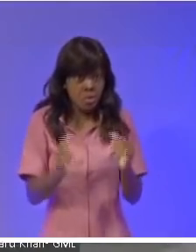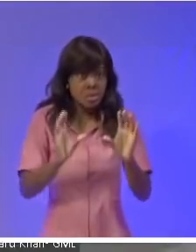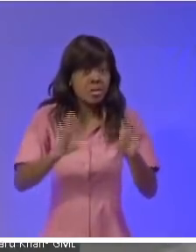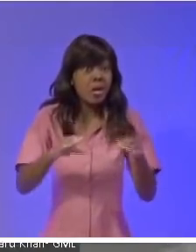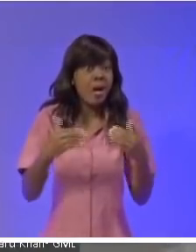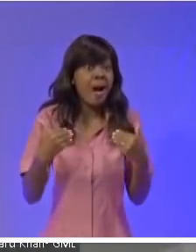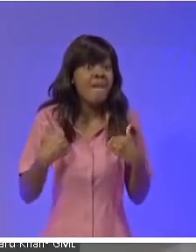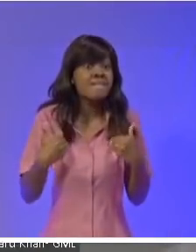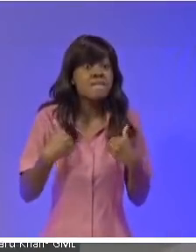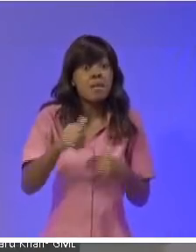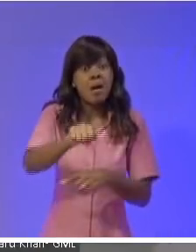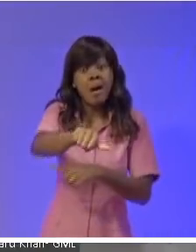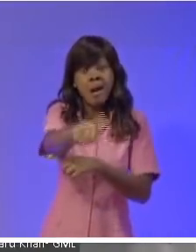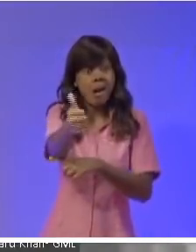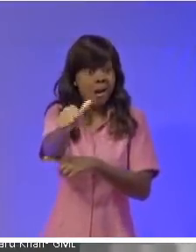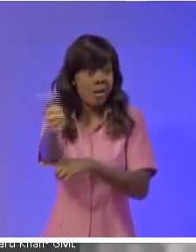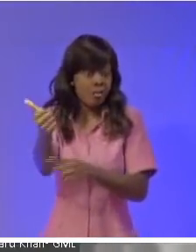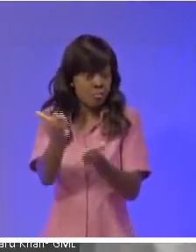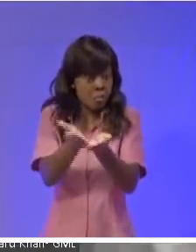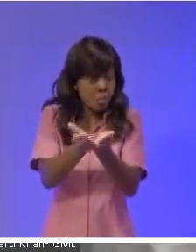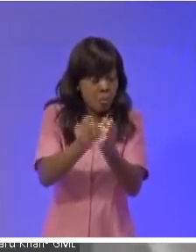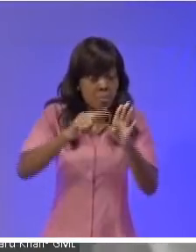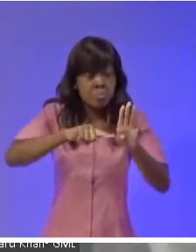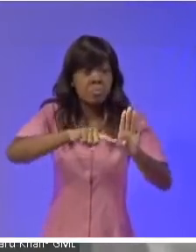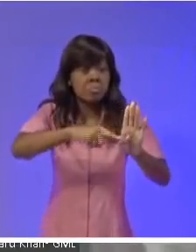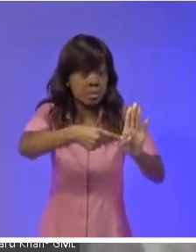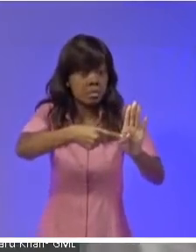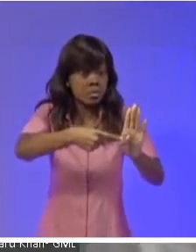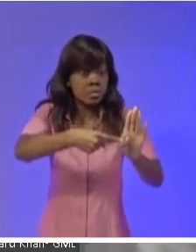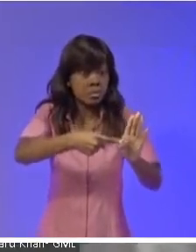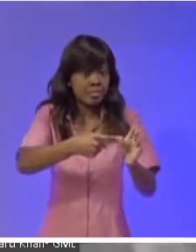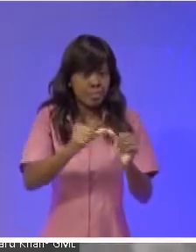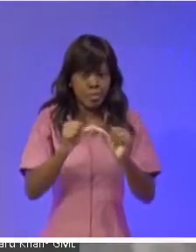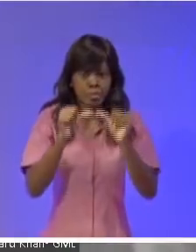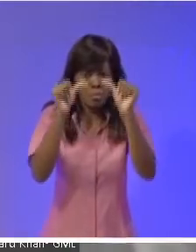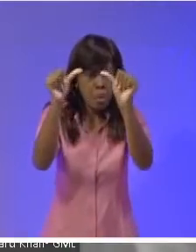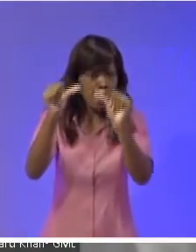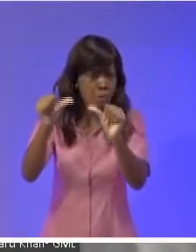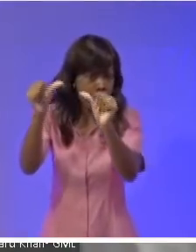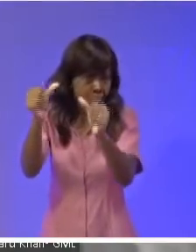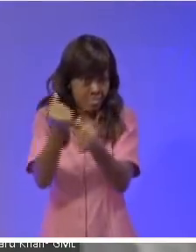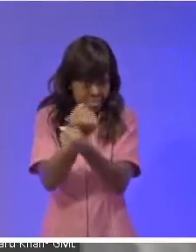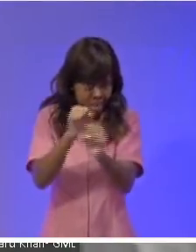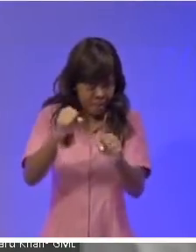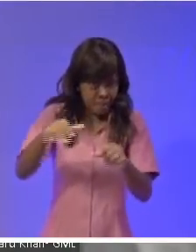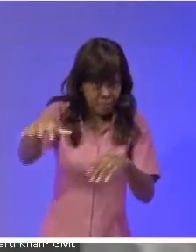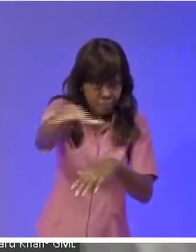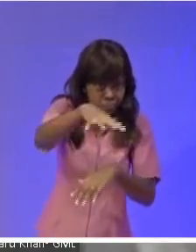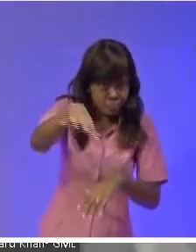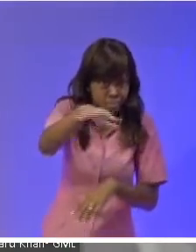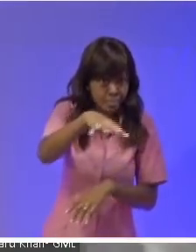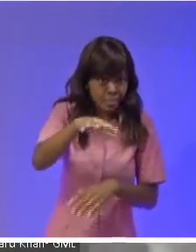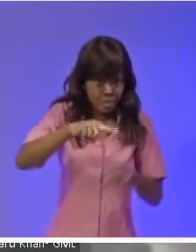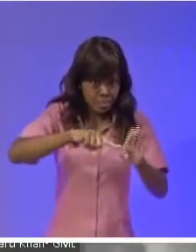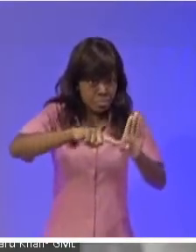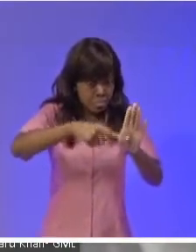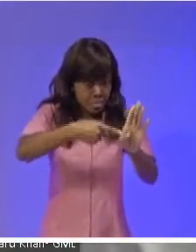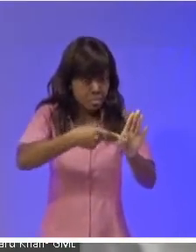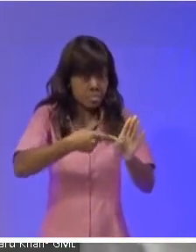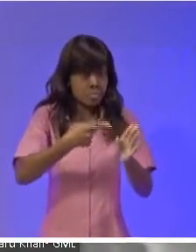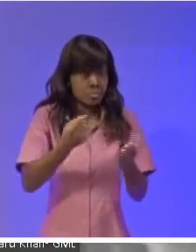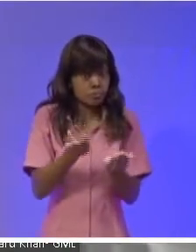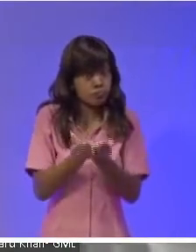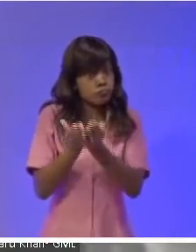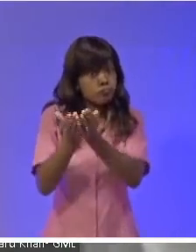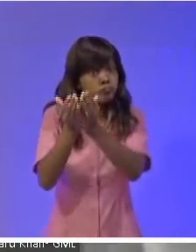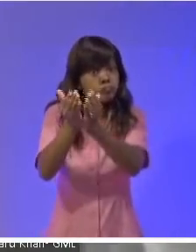operate as a safe zone? Because if I'm remembering correctly as well, Regulation 4B, I believe it is, that